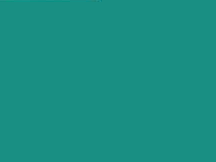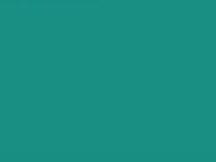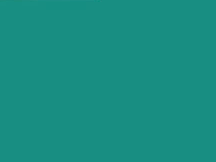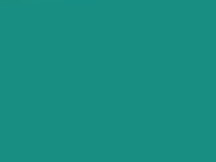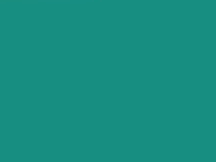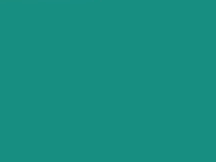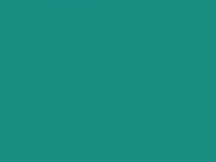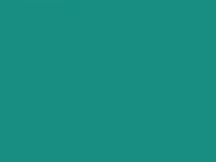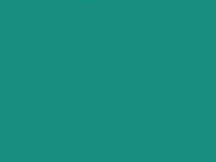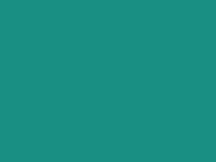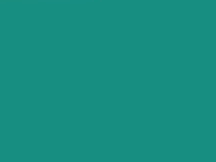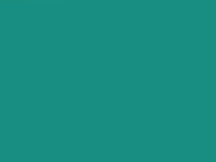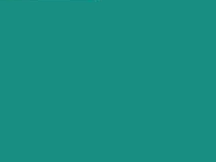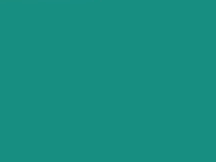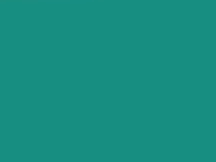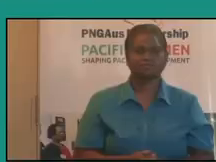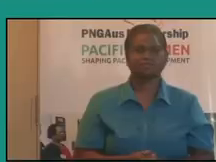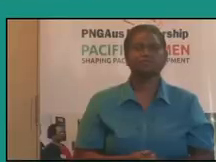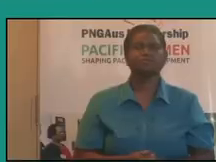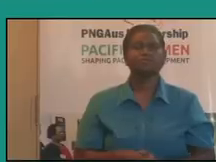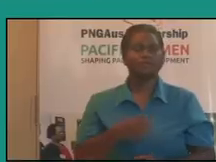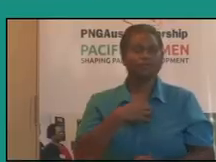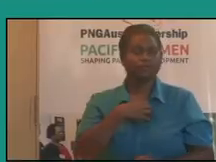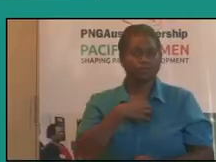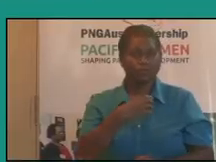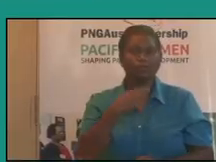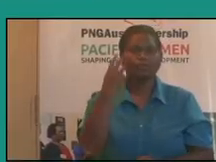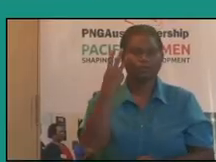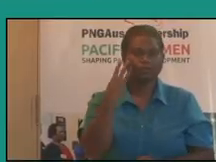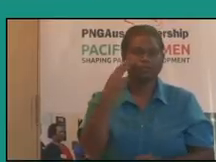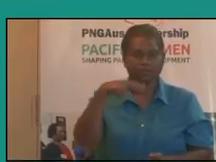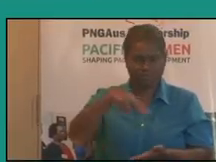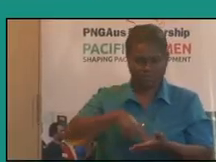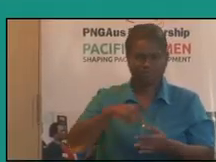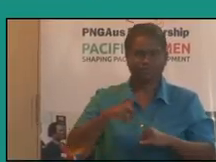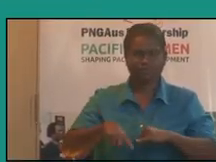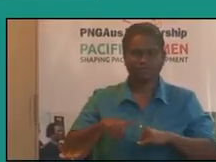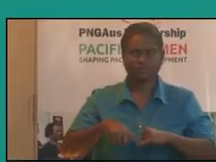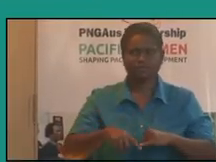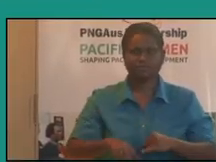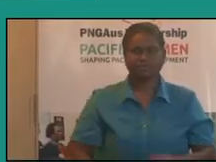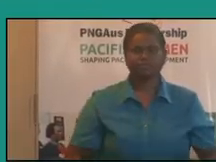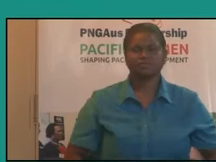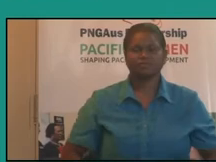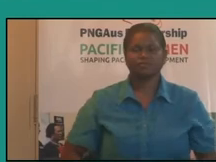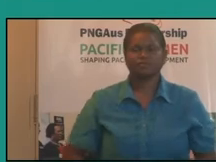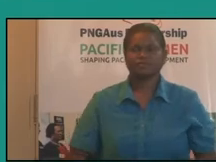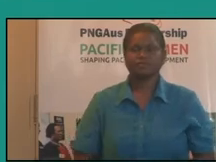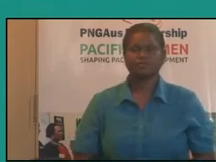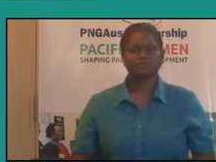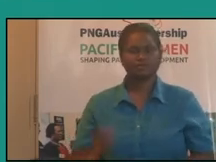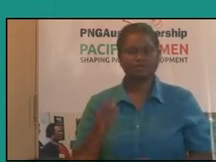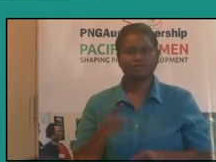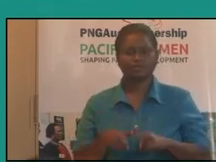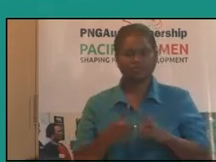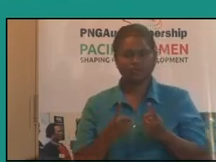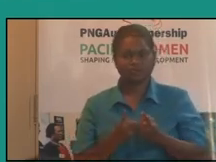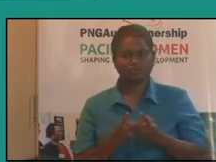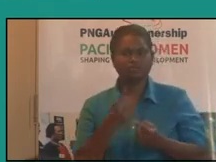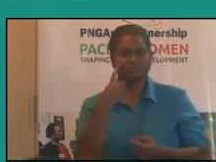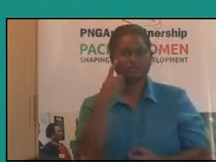members of political parties, but at the same time to get more women candidates to be endorsed by political parties. So those are some of those things that we're trying to